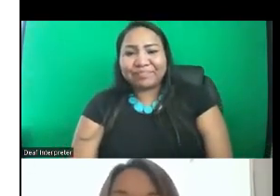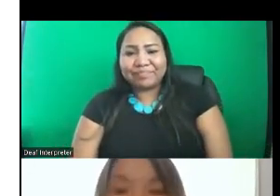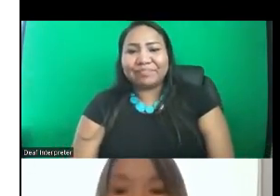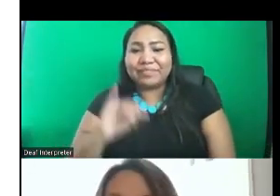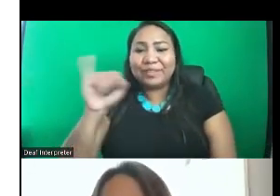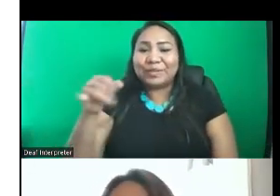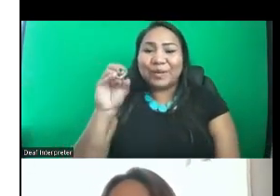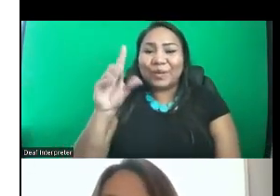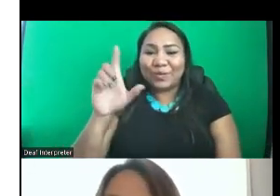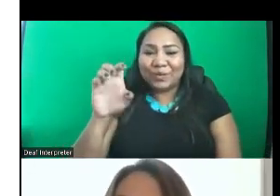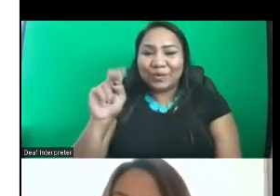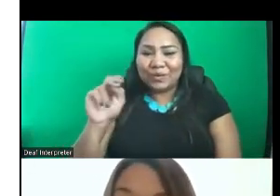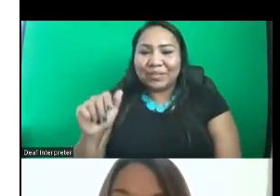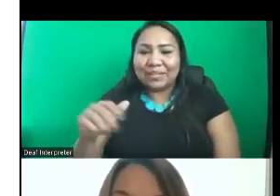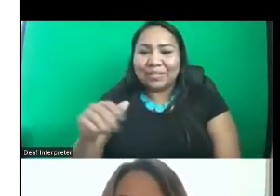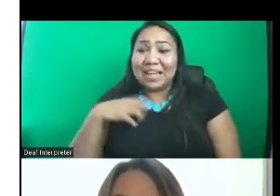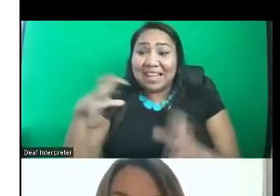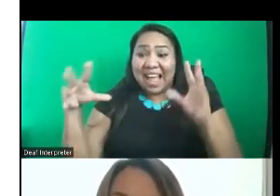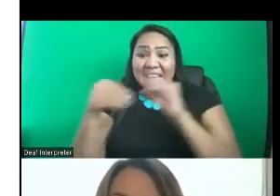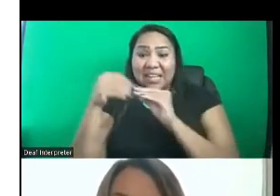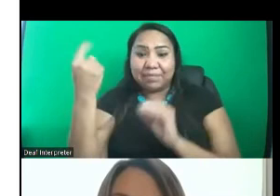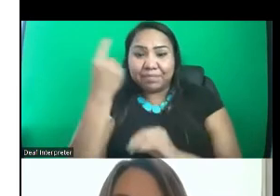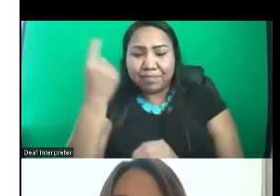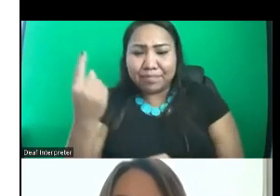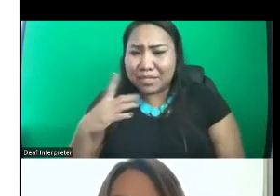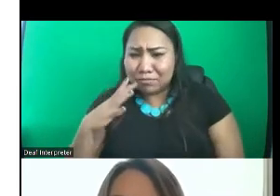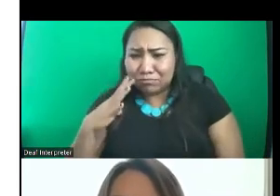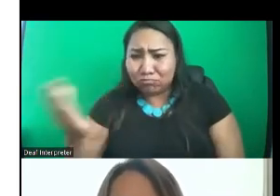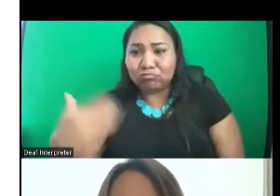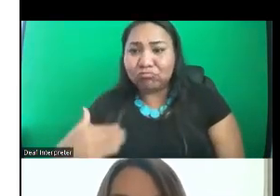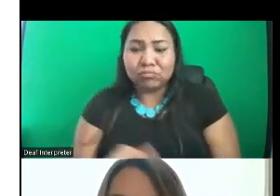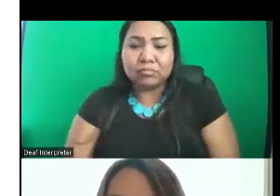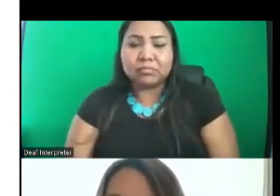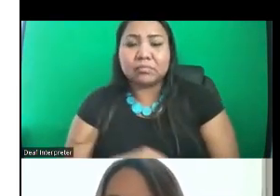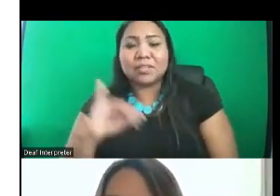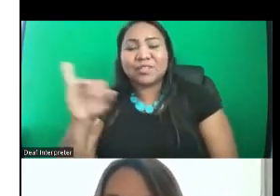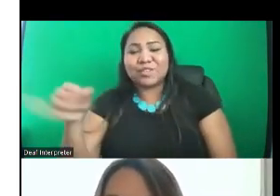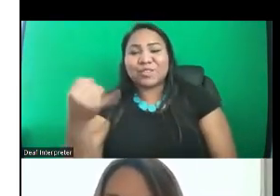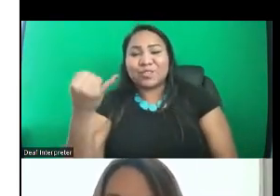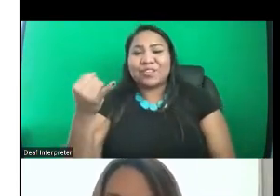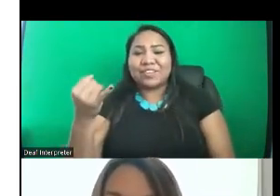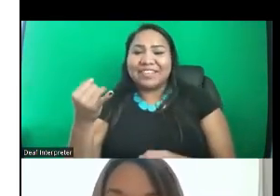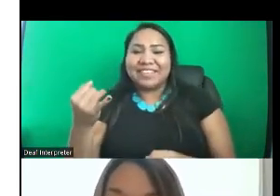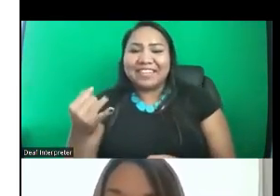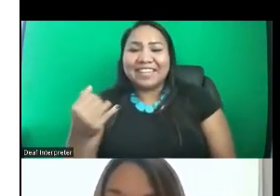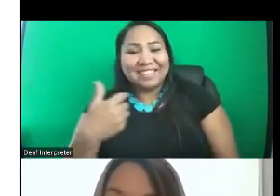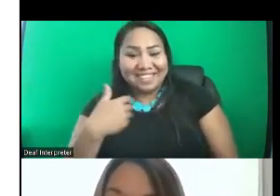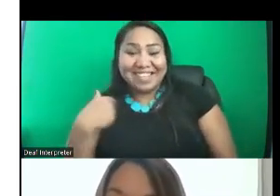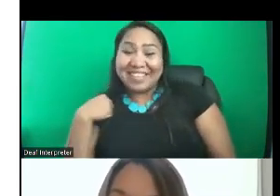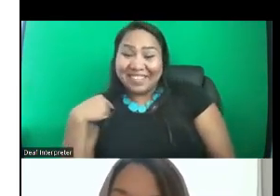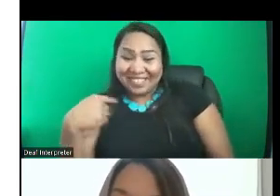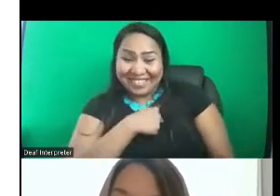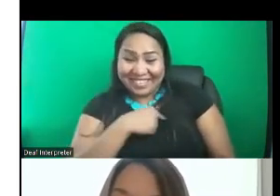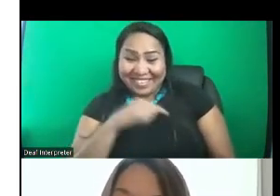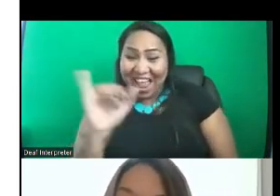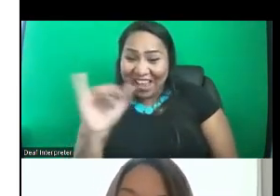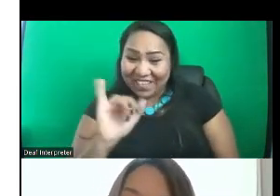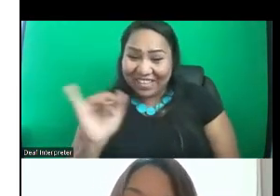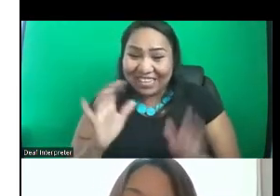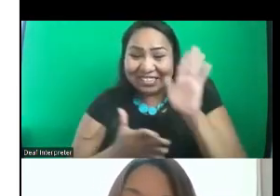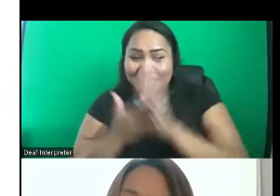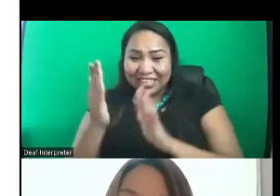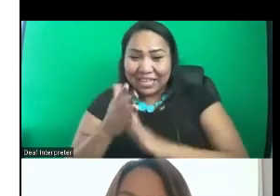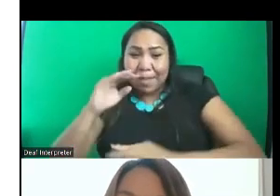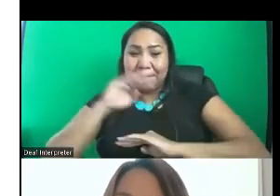you. So we also did a blanket ceremony at ANTHC